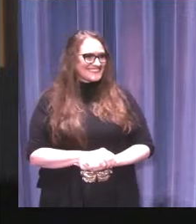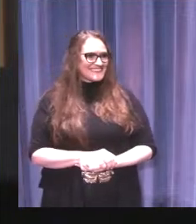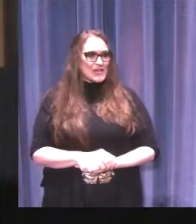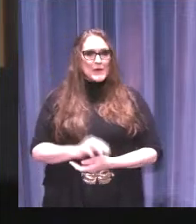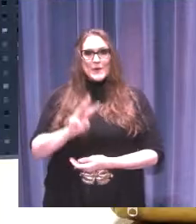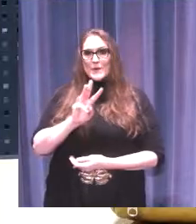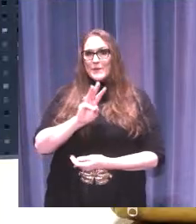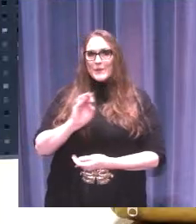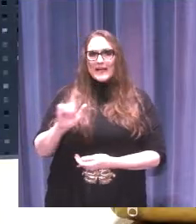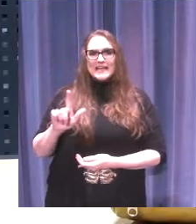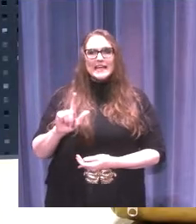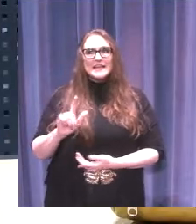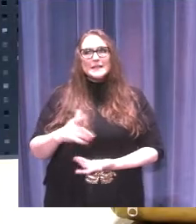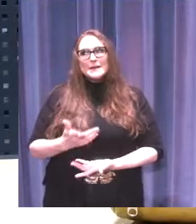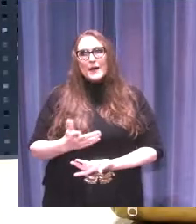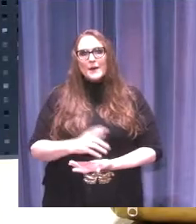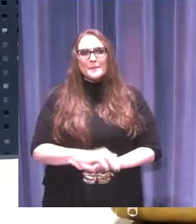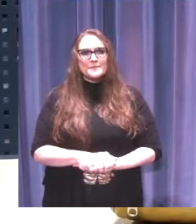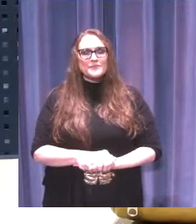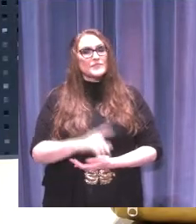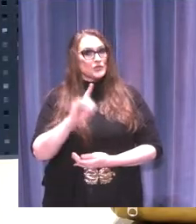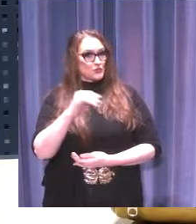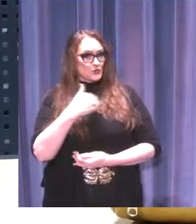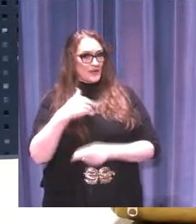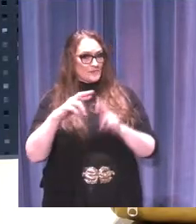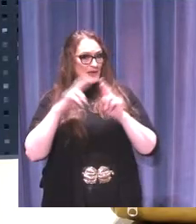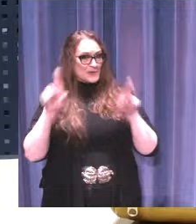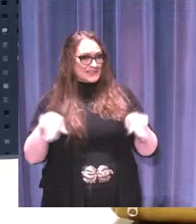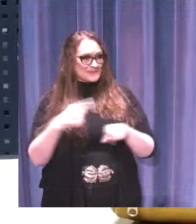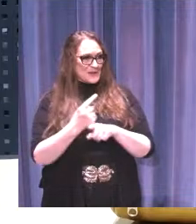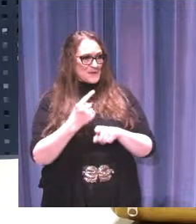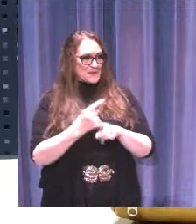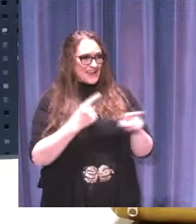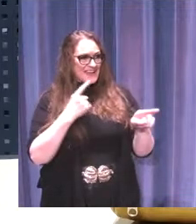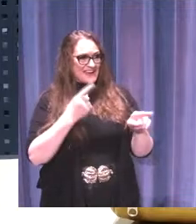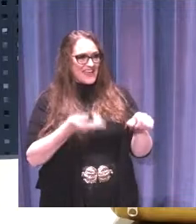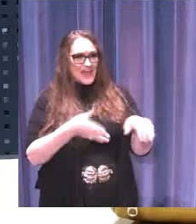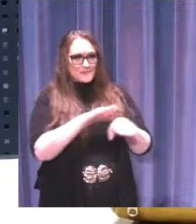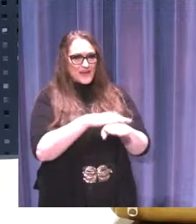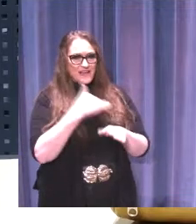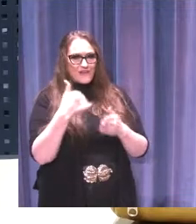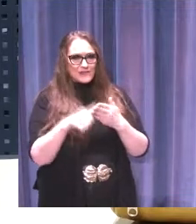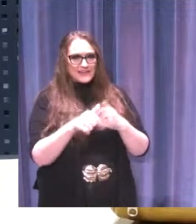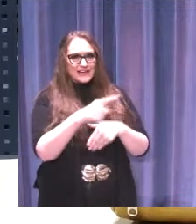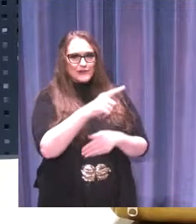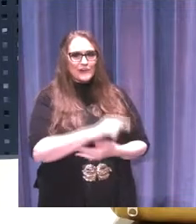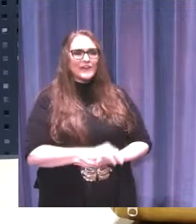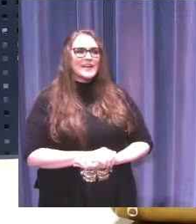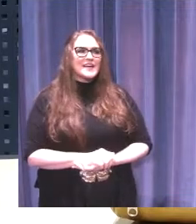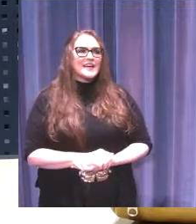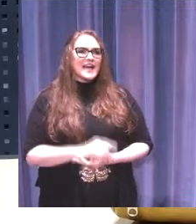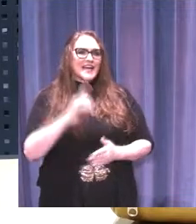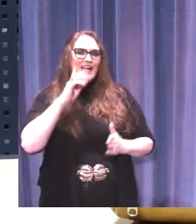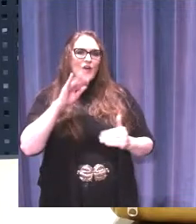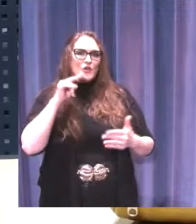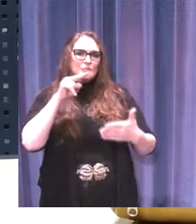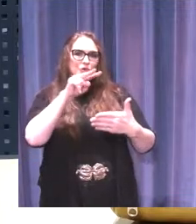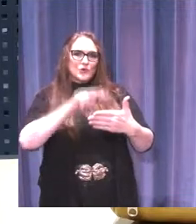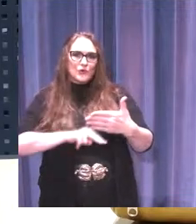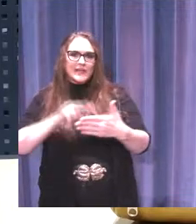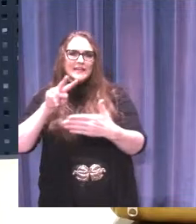Well, you do have my resume, right? And my cover letter. I hope you look at